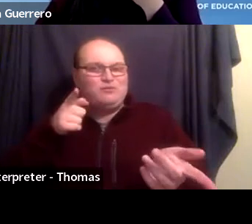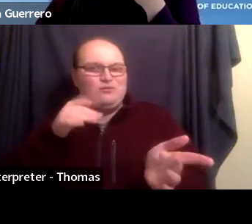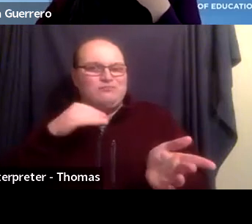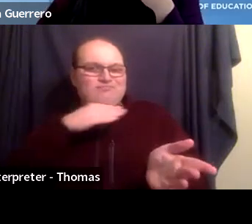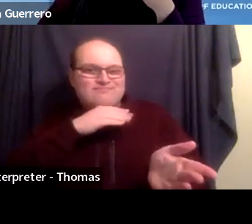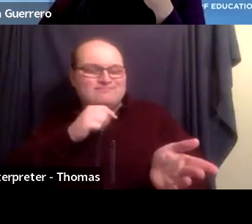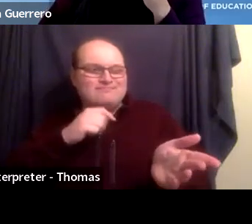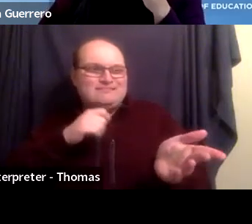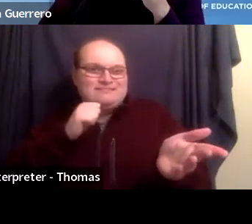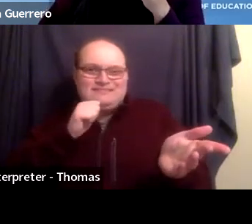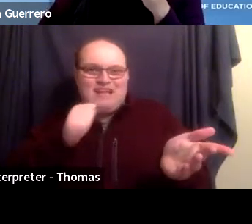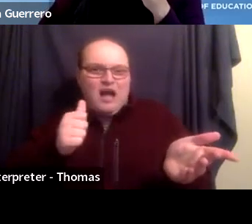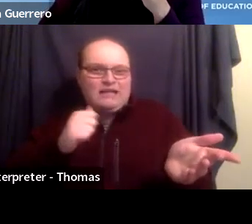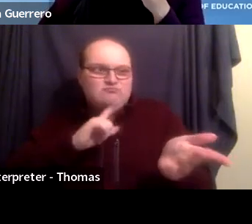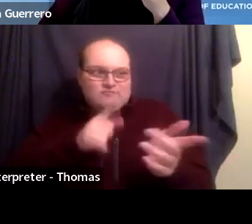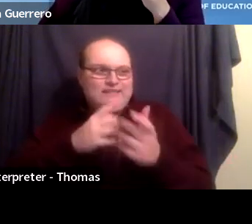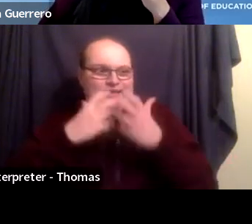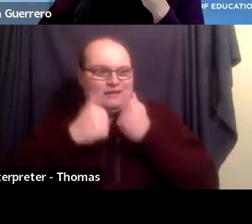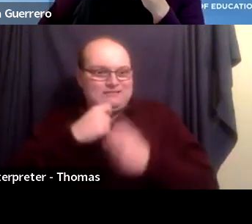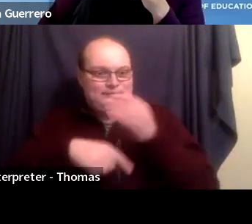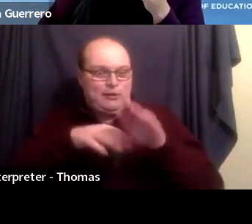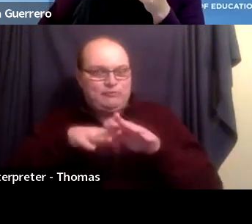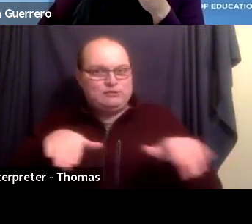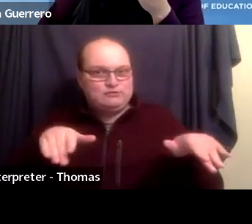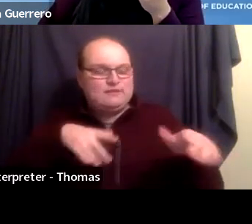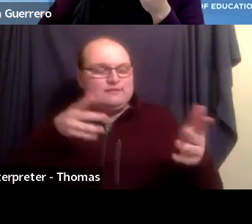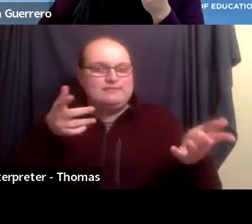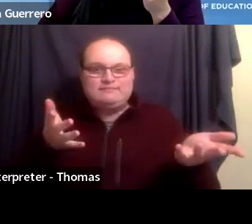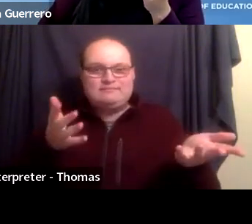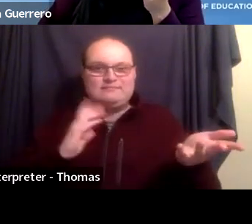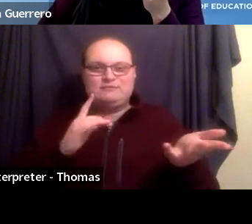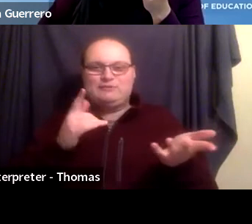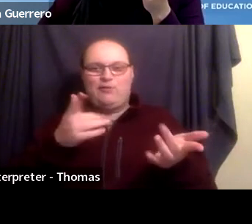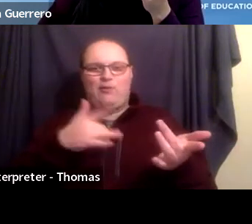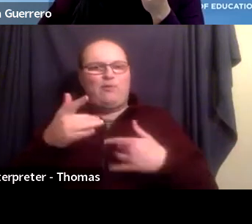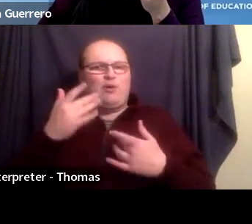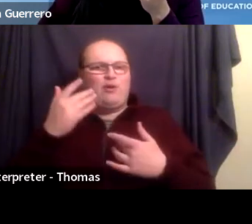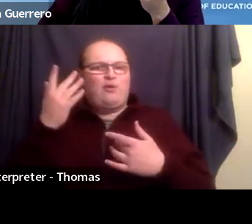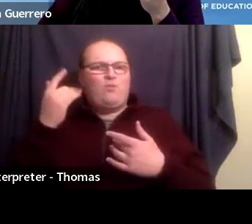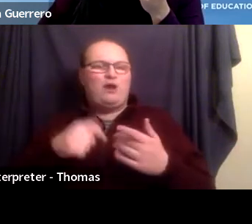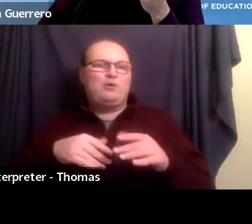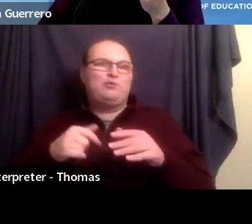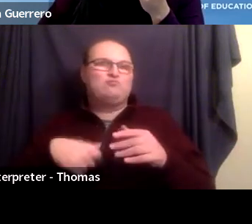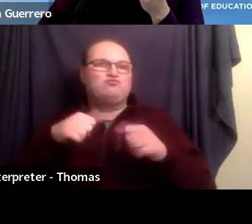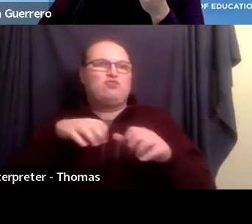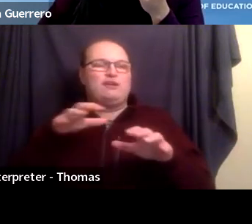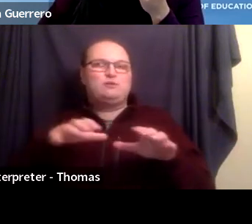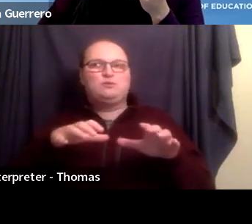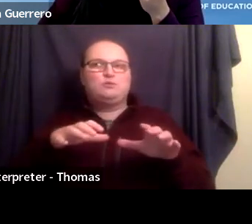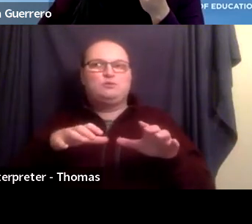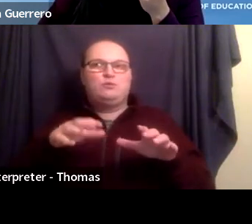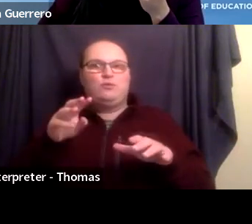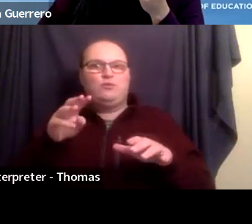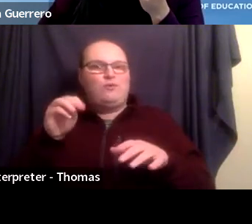really worries about what you trying to do. At Maryland, our